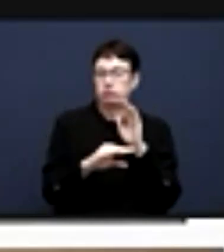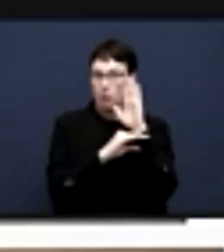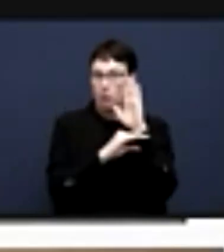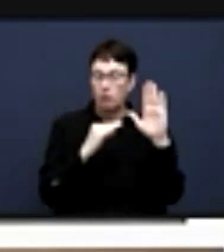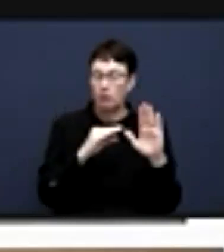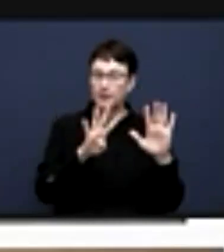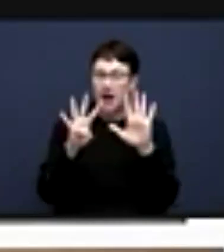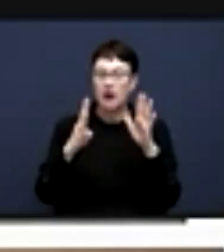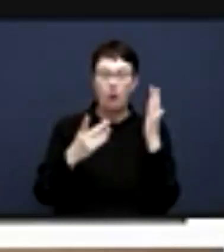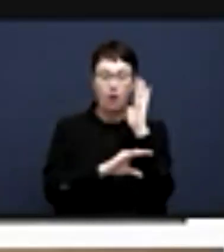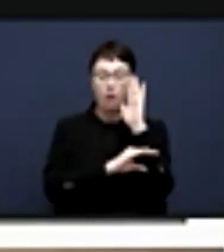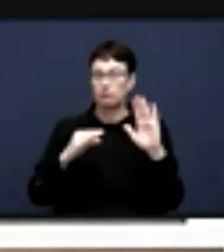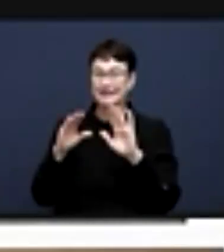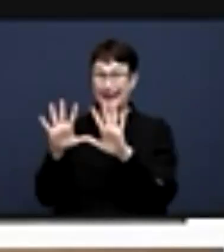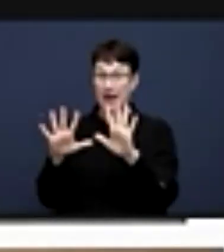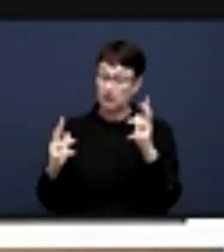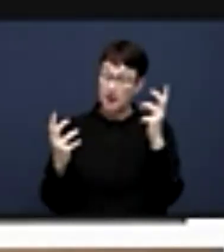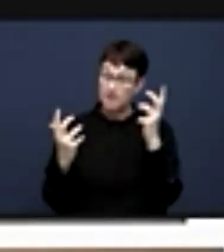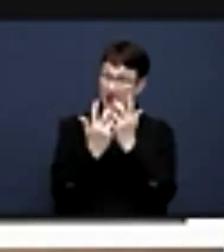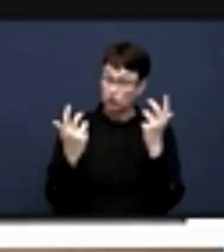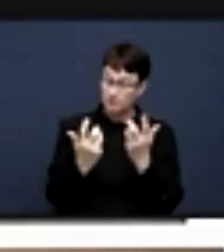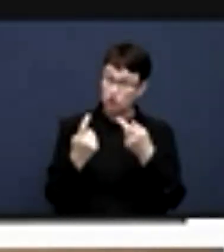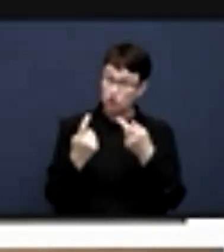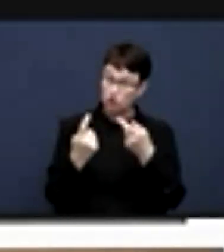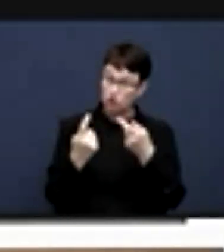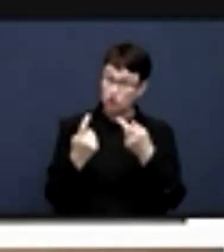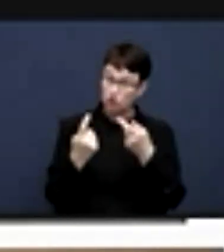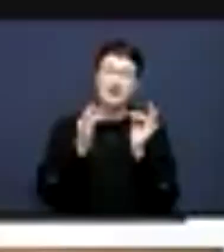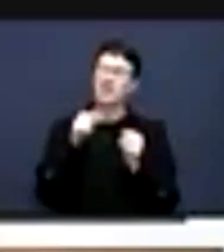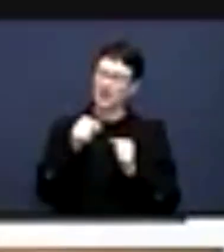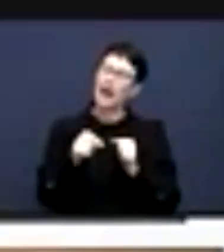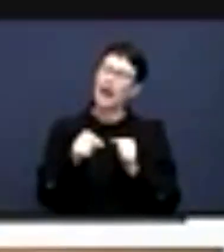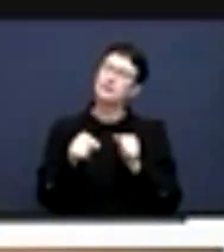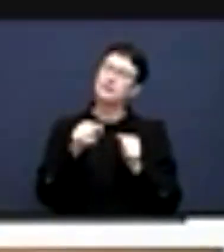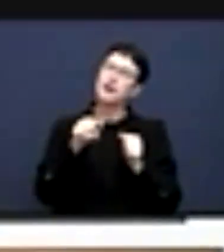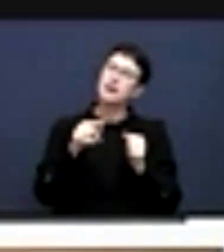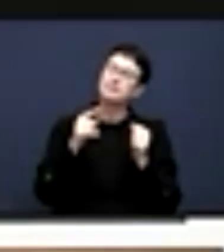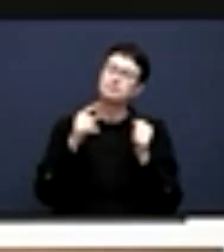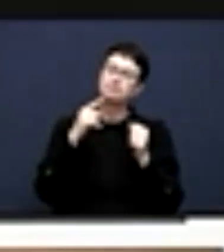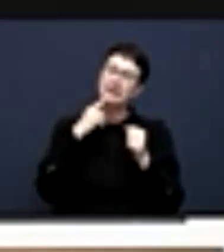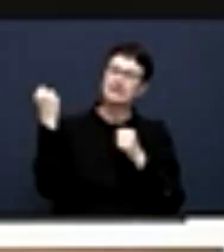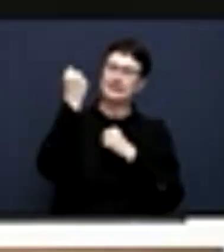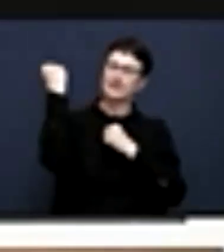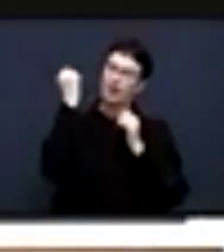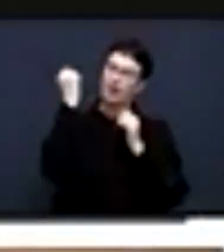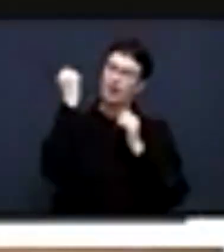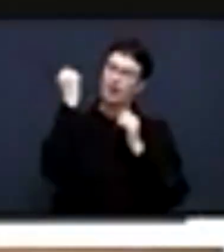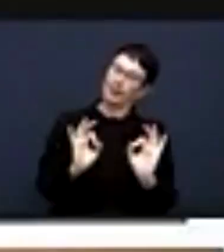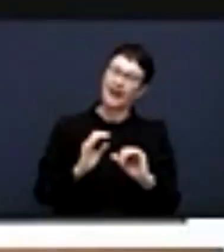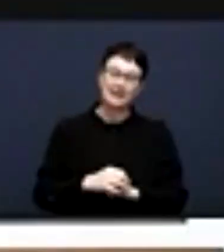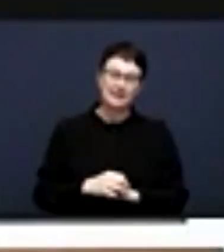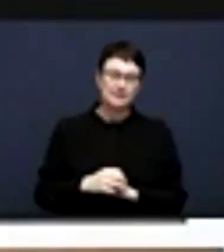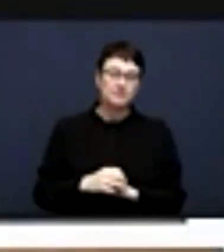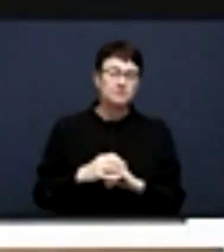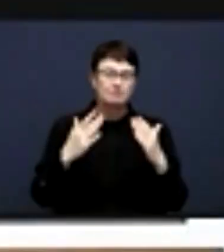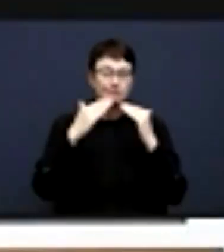2 interesting questions that came up. What if the tool that the support service uses is not able to